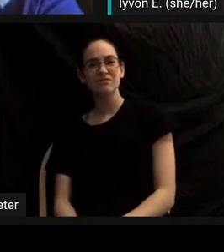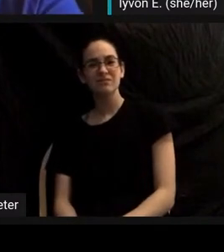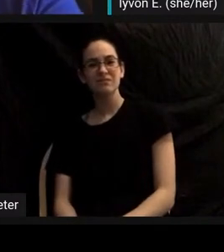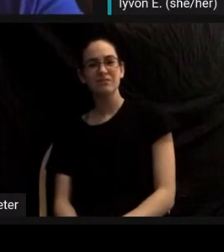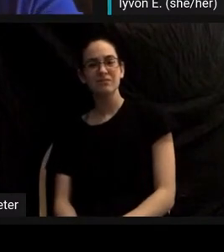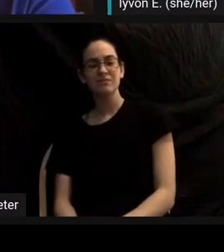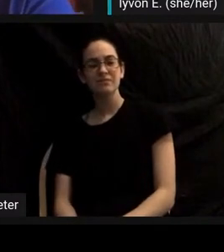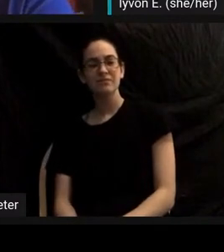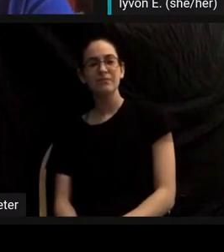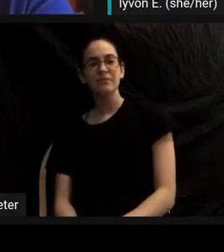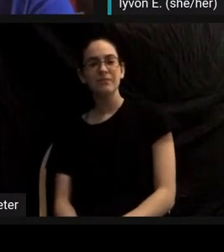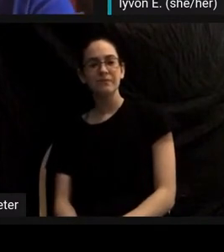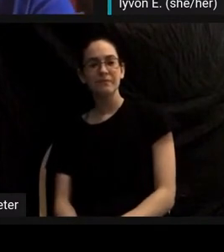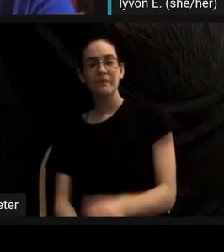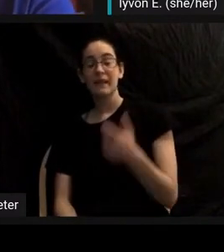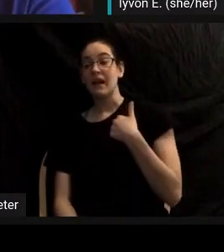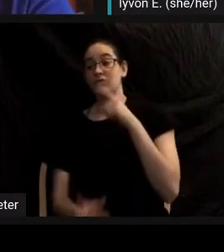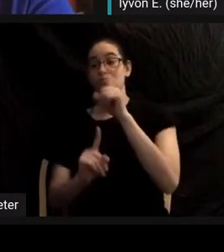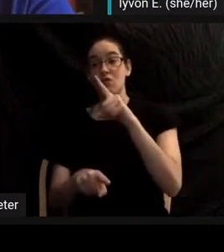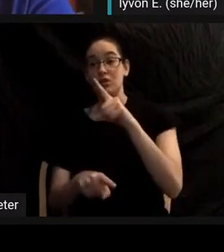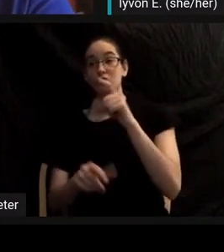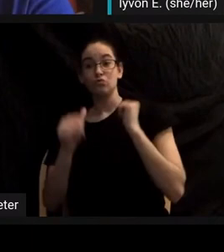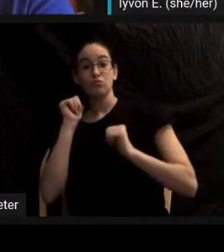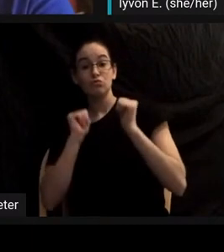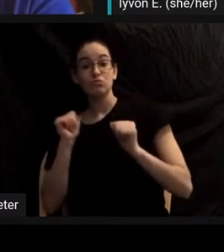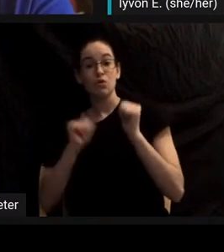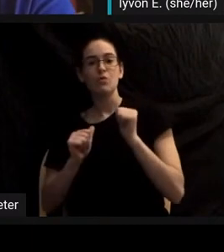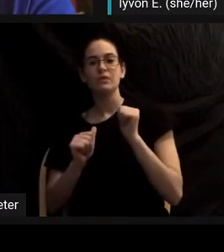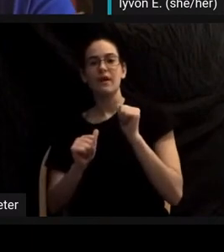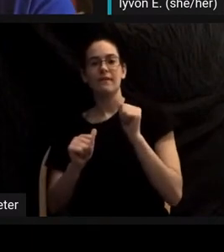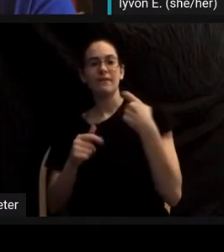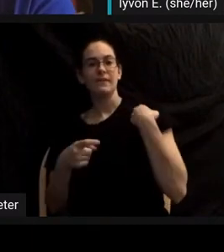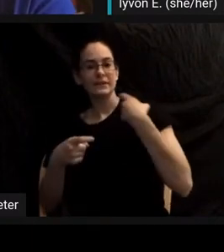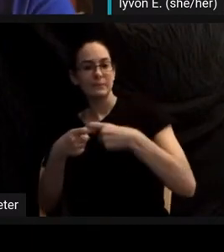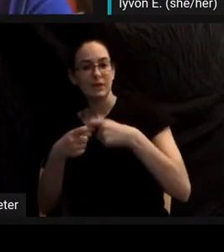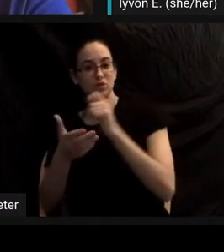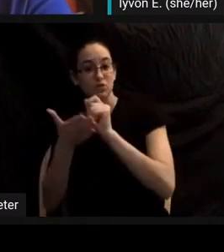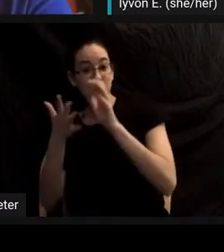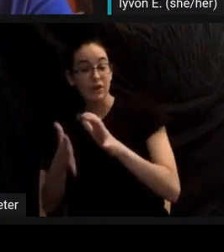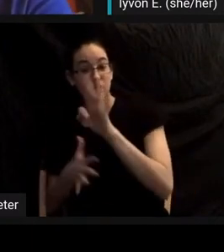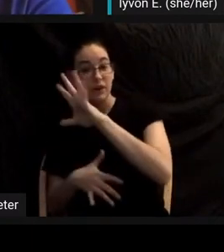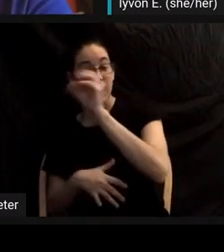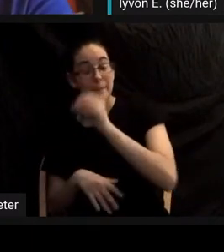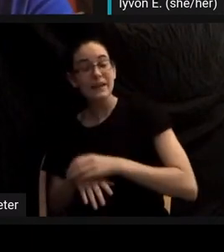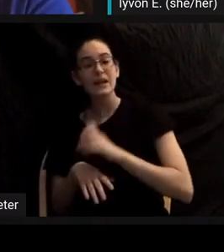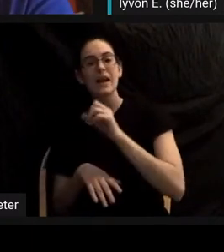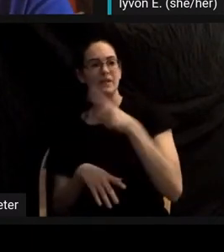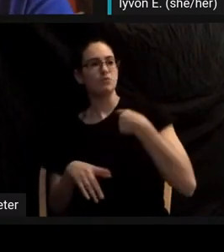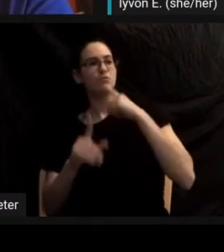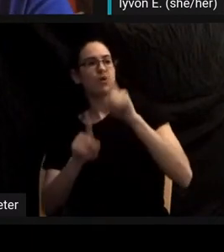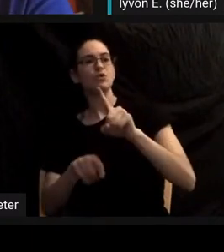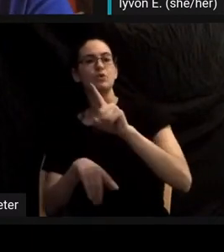see shows by Latinx or African-American theater companies? You know, have you gone to improv shows?